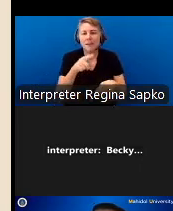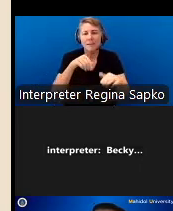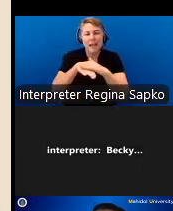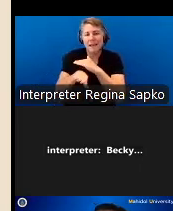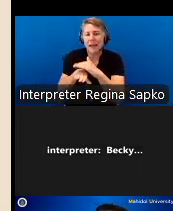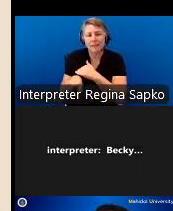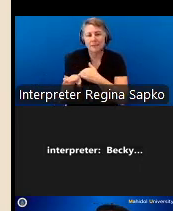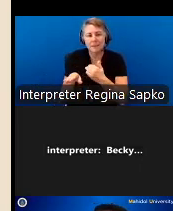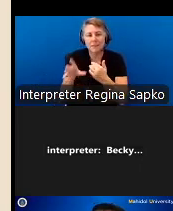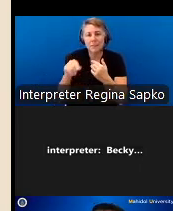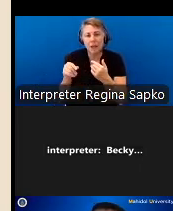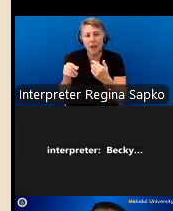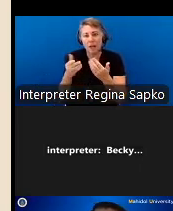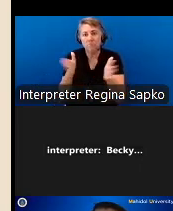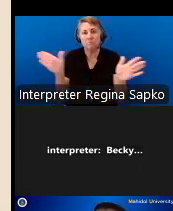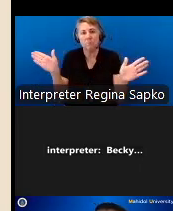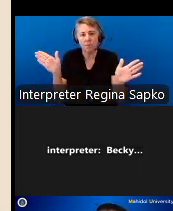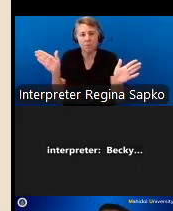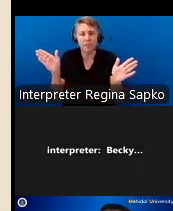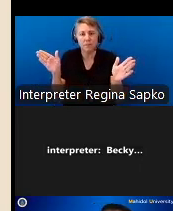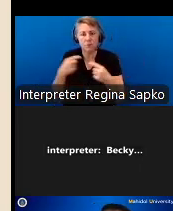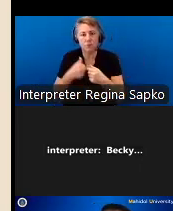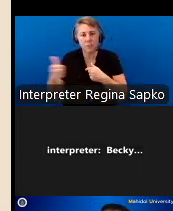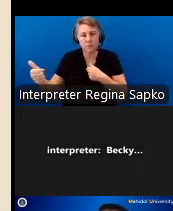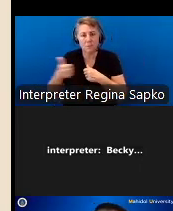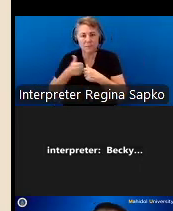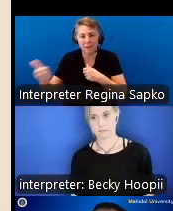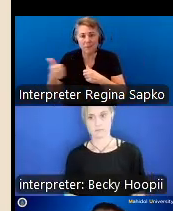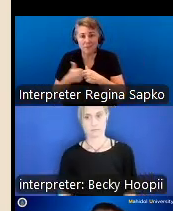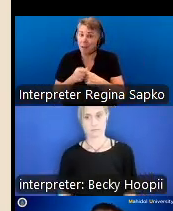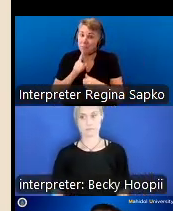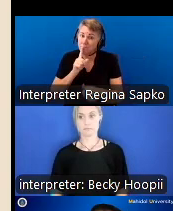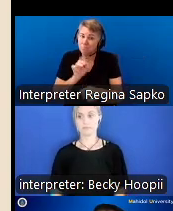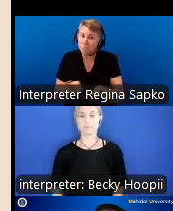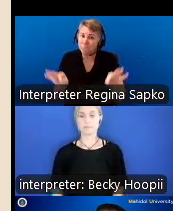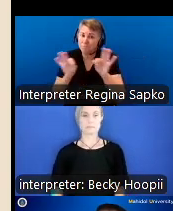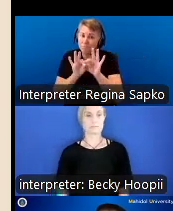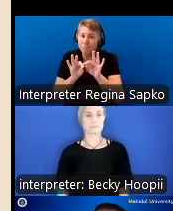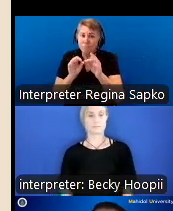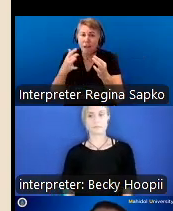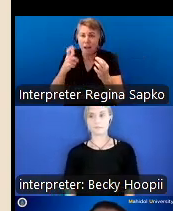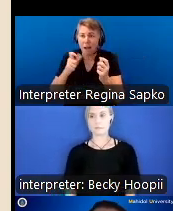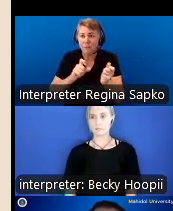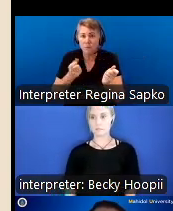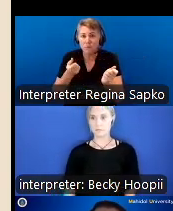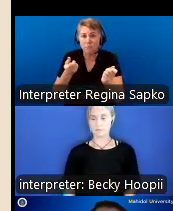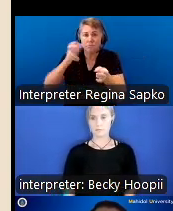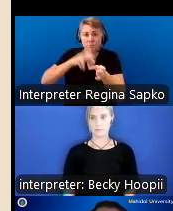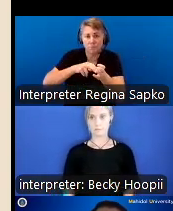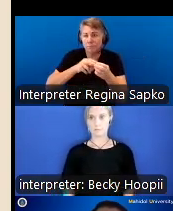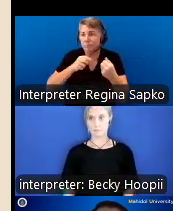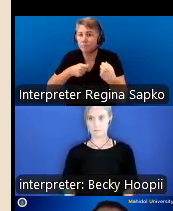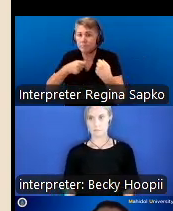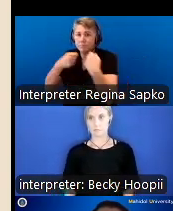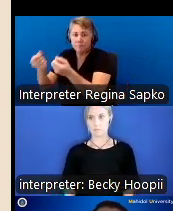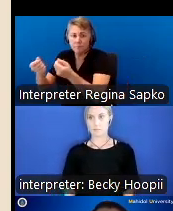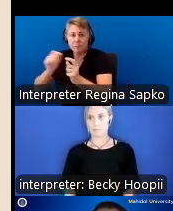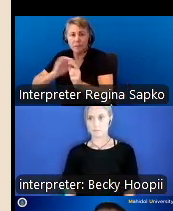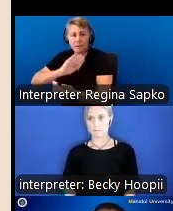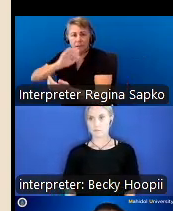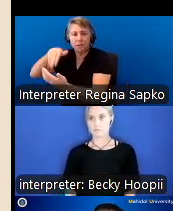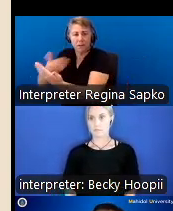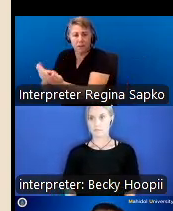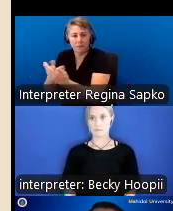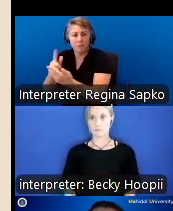very important when they have a job that communication and transportation and go to